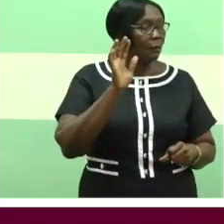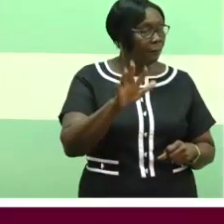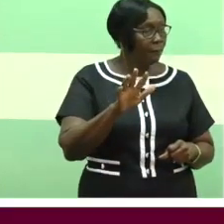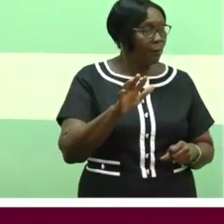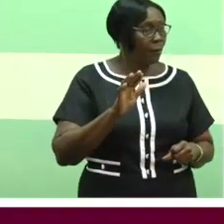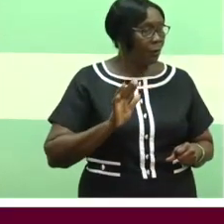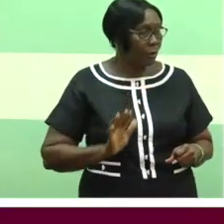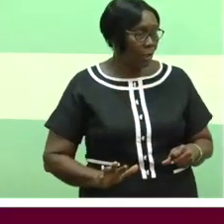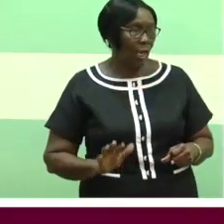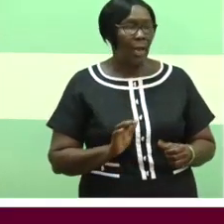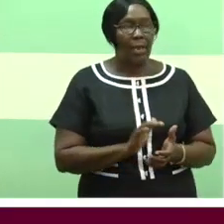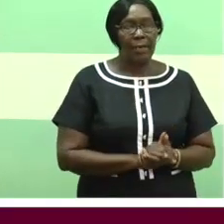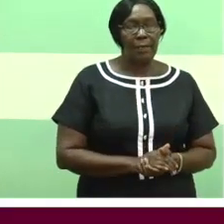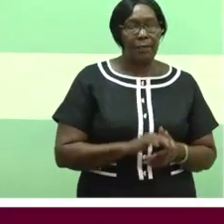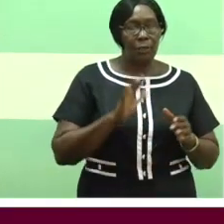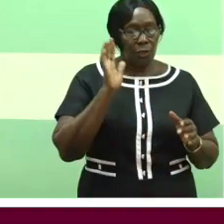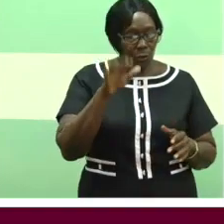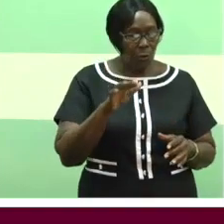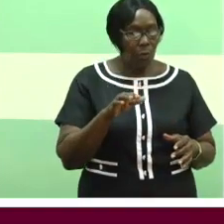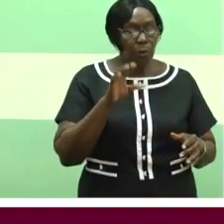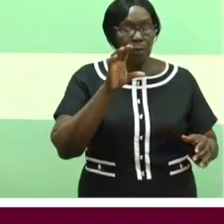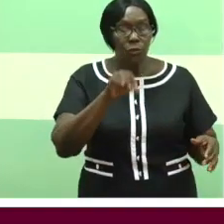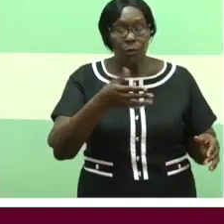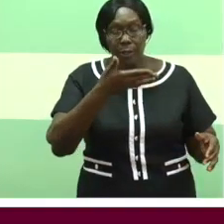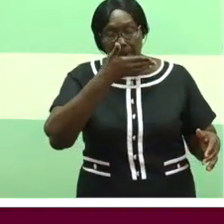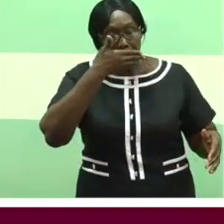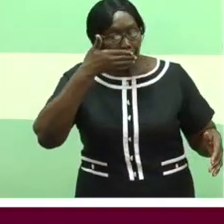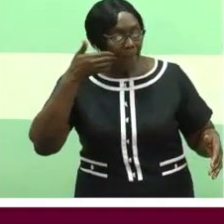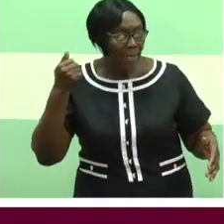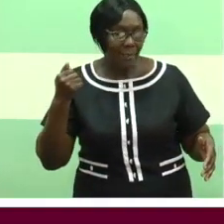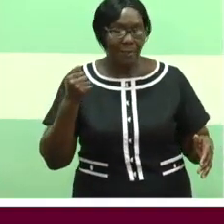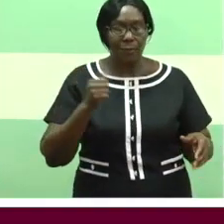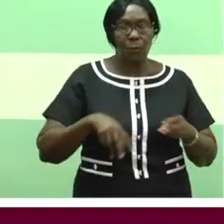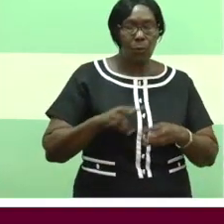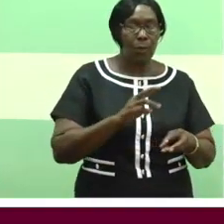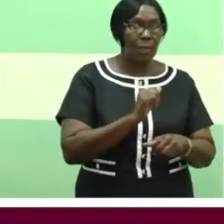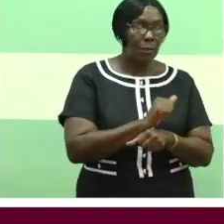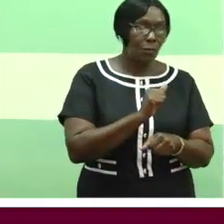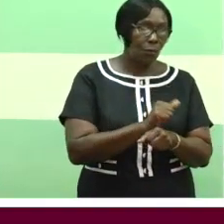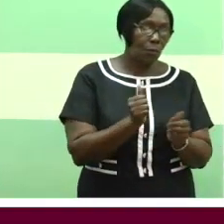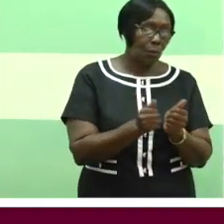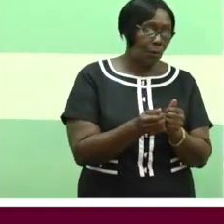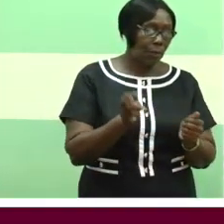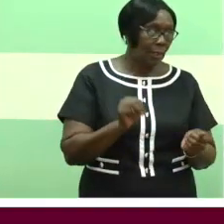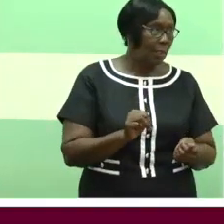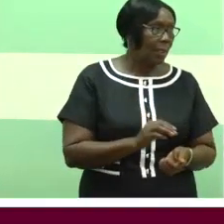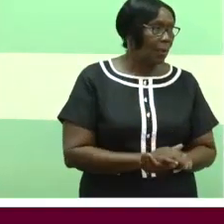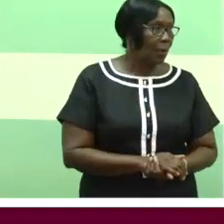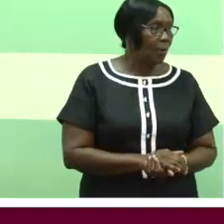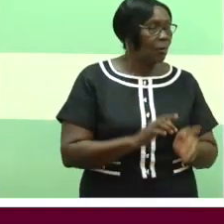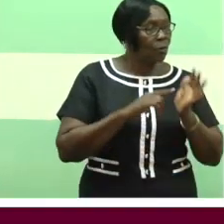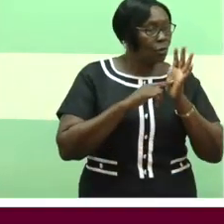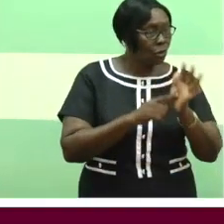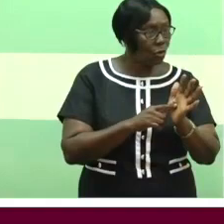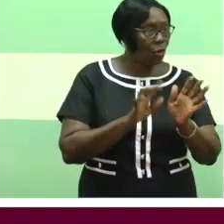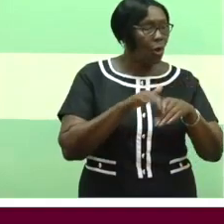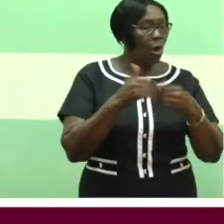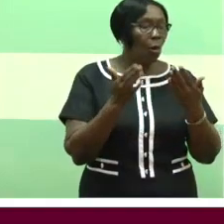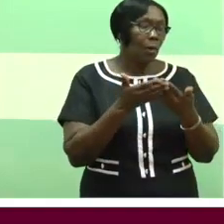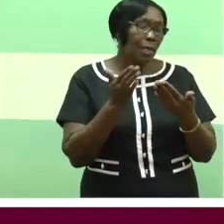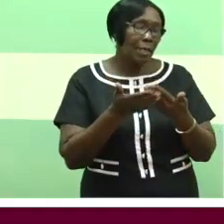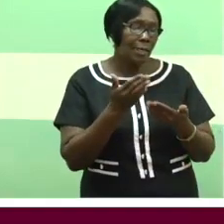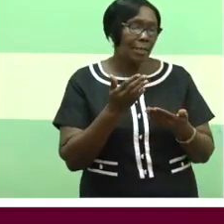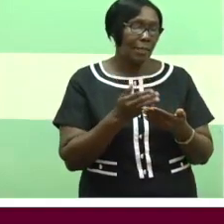of your child, you would select the best option. So I'm going to briefly take a moment to show you